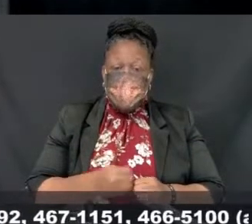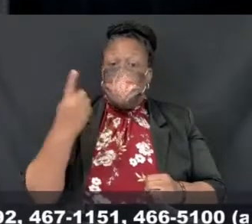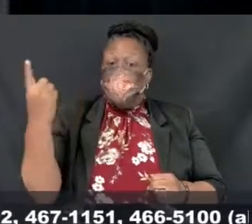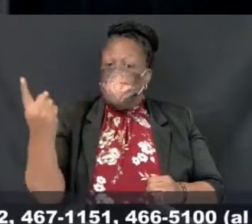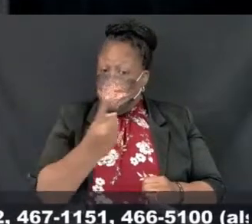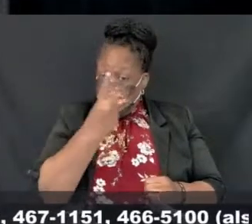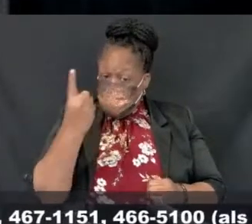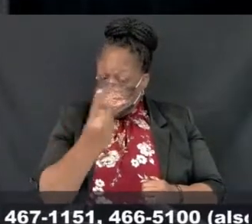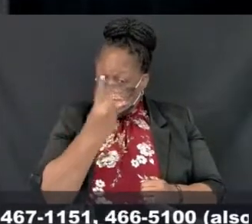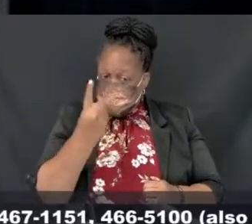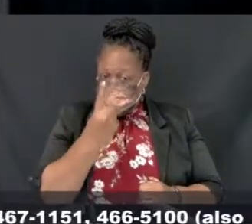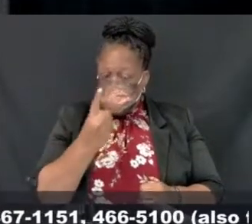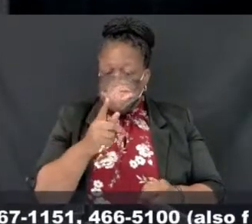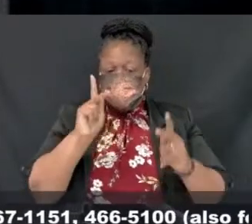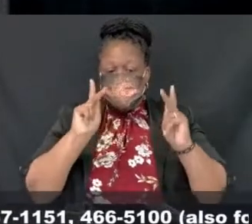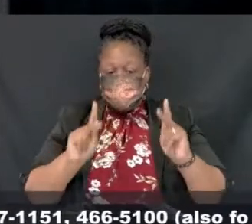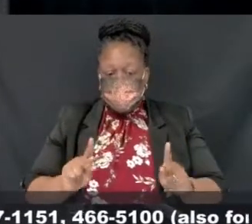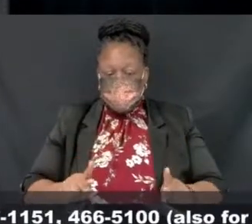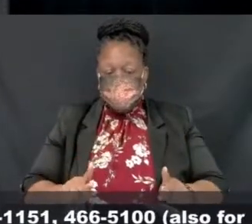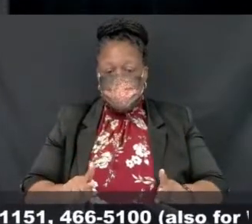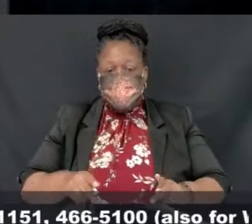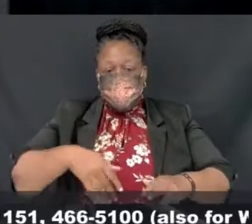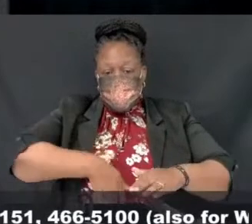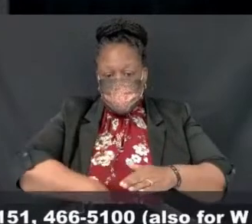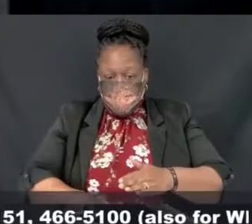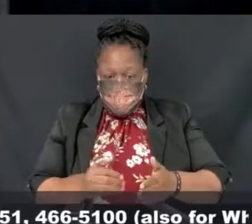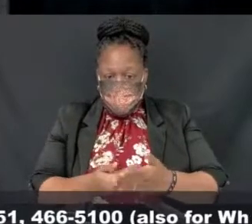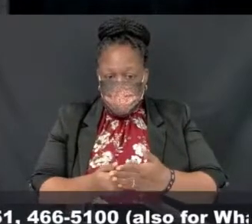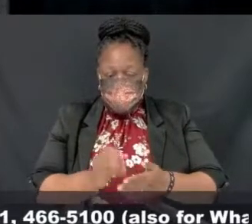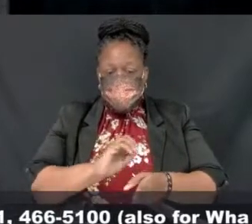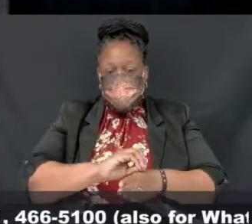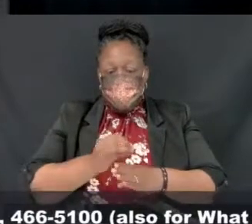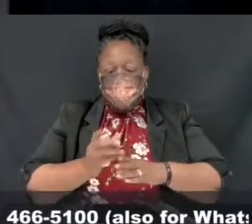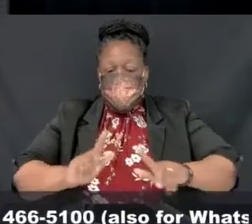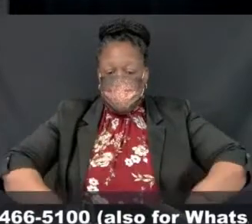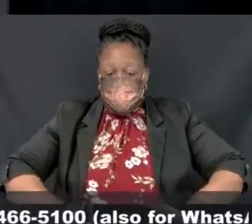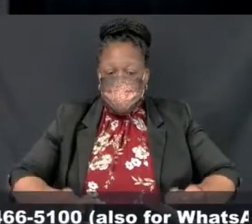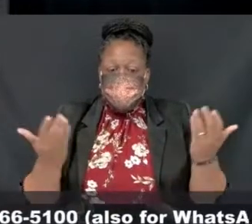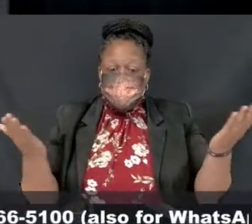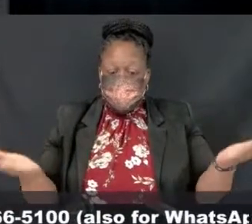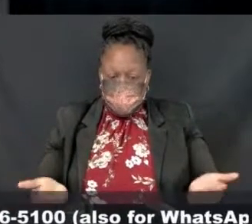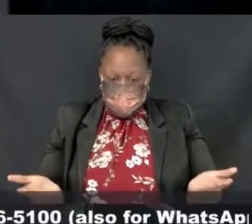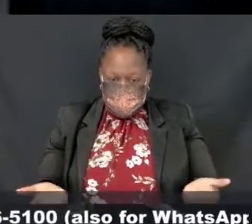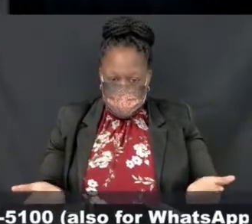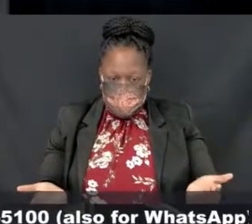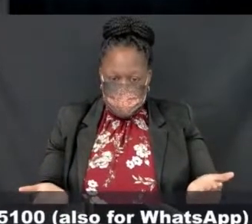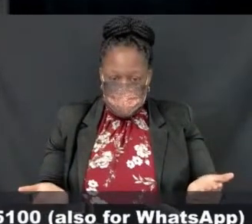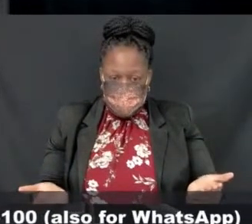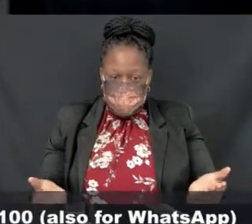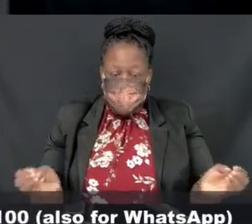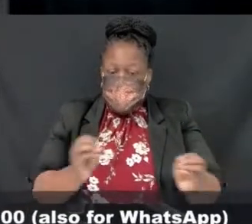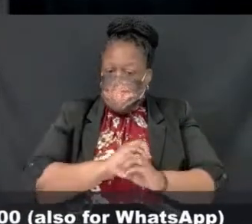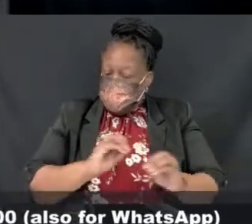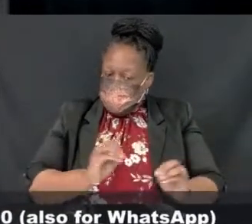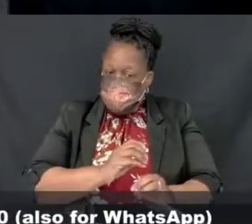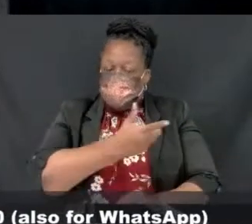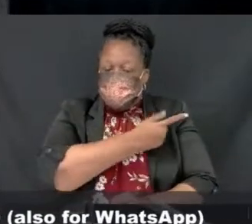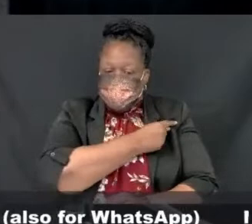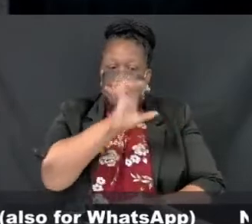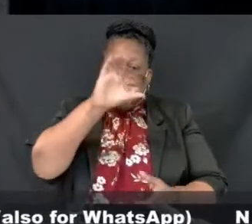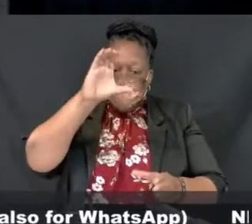and unvaccinated to be allowed to enter the federation. The vaccinated, whether citizens,